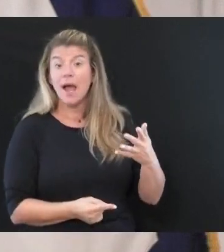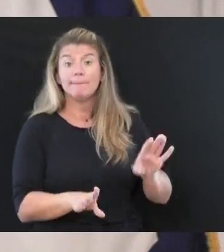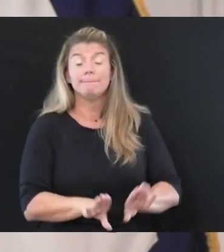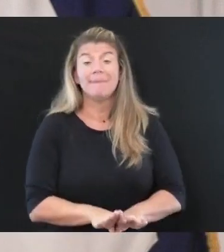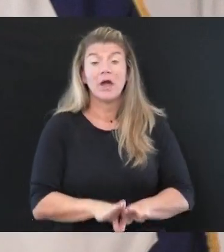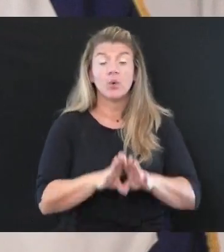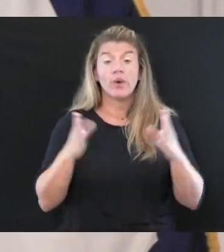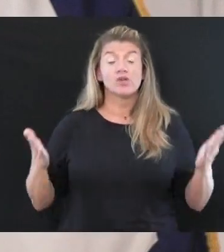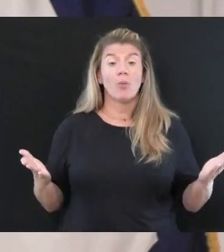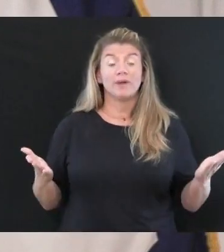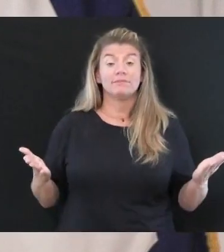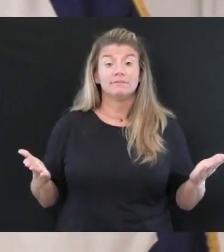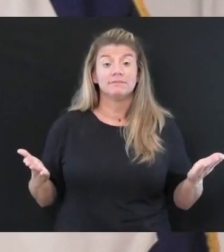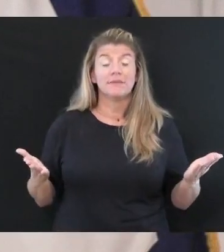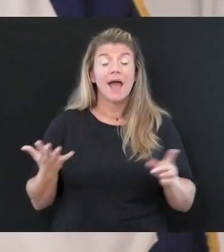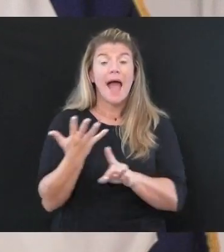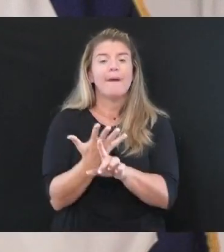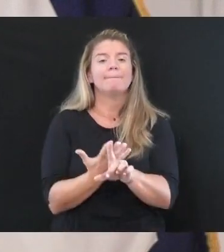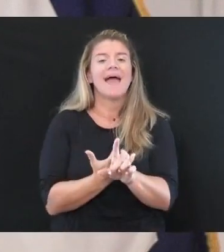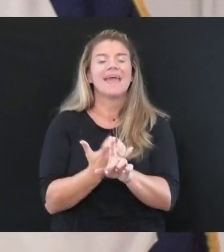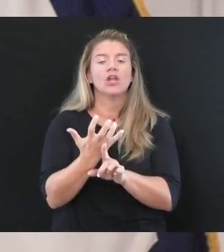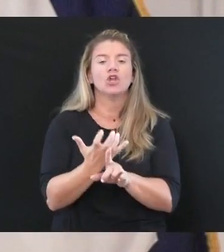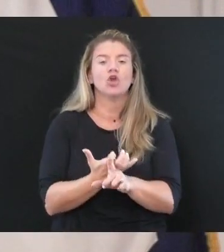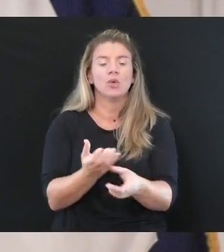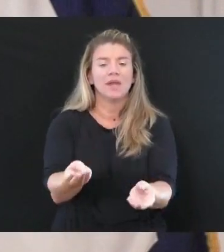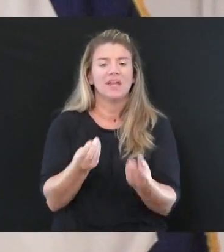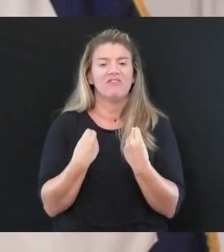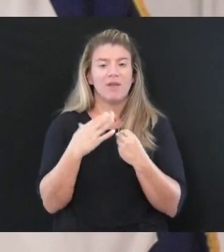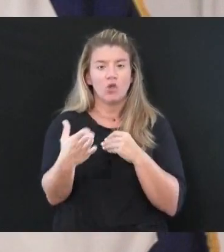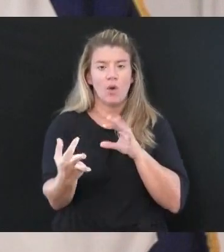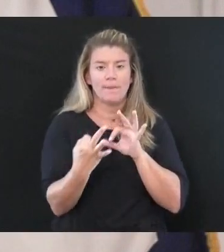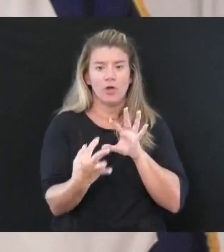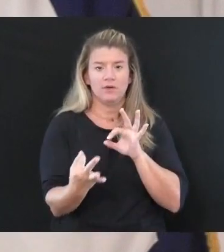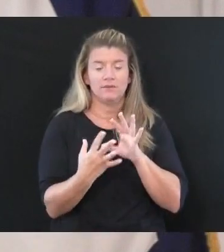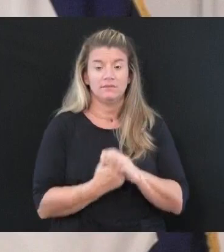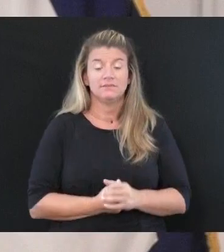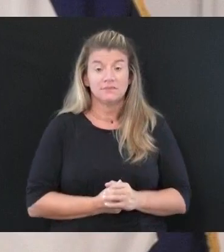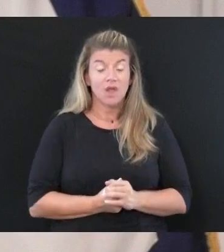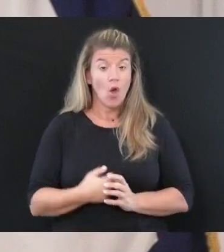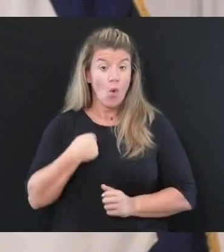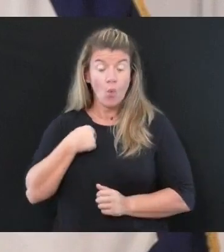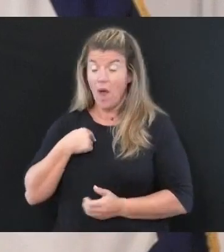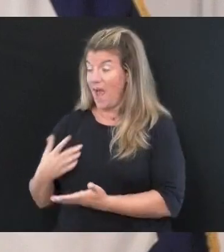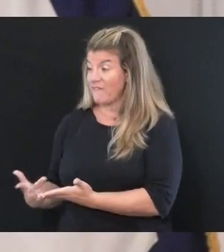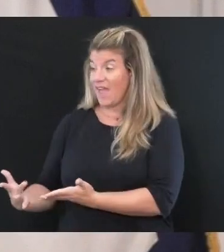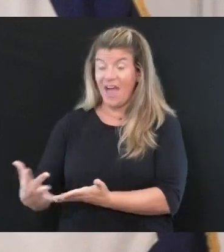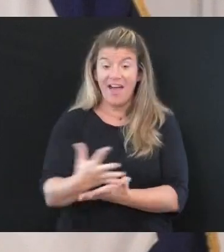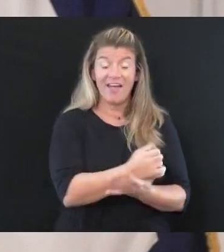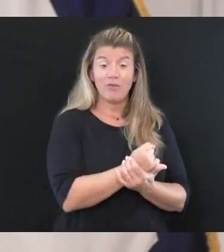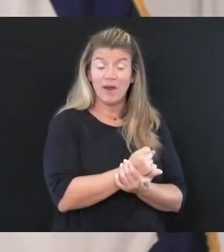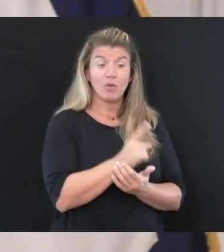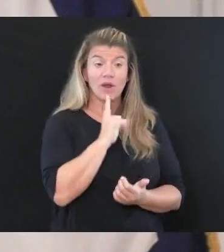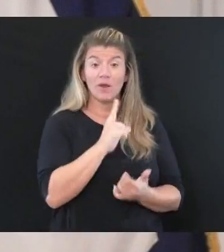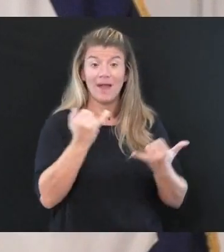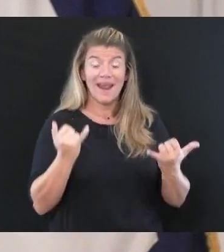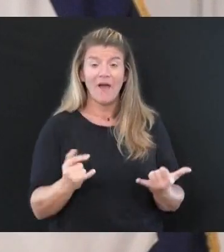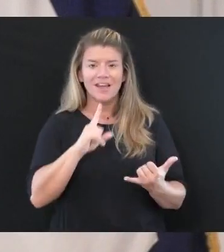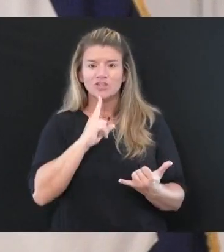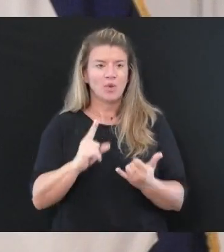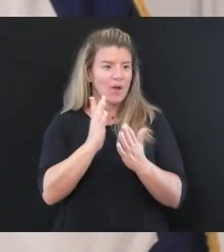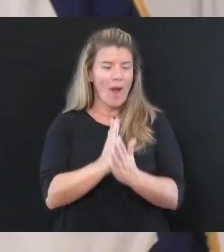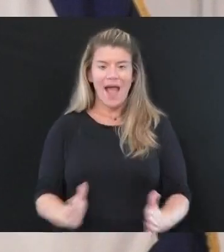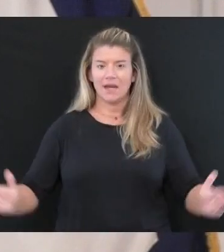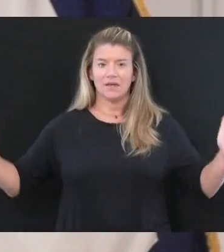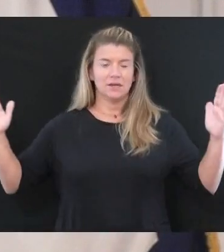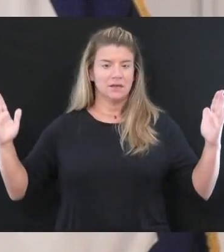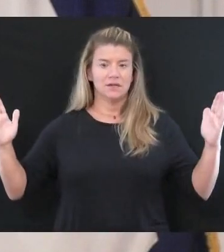open. We beg you to come and give input. The input we're gathering, the net is really wide and